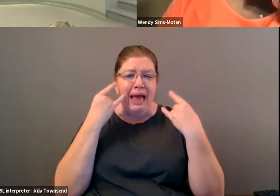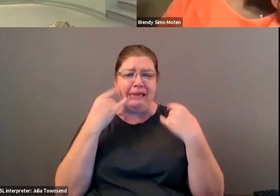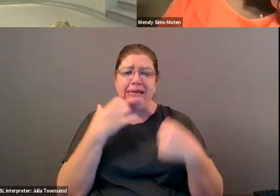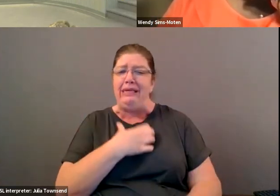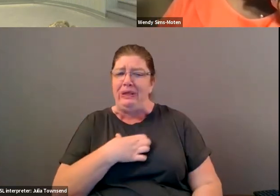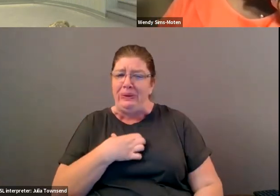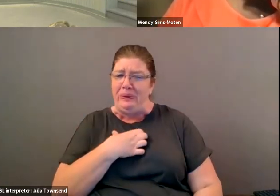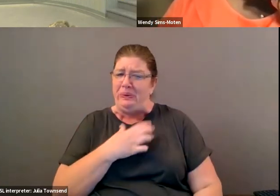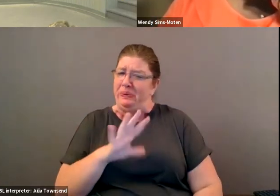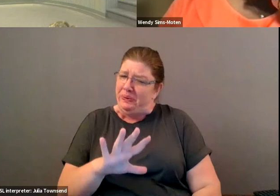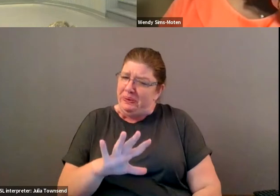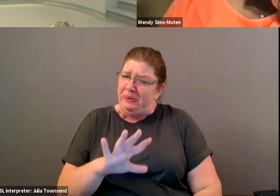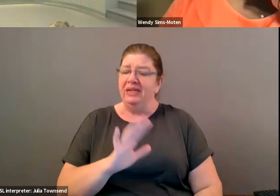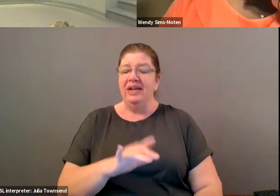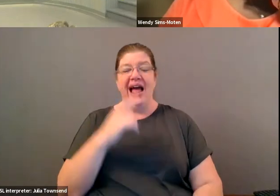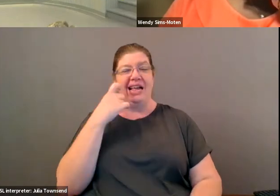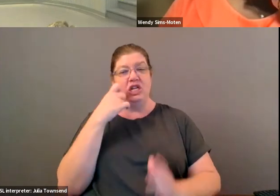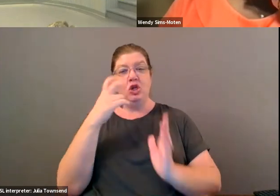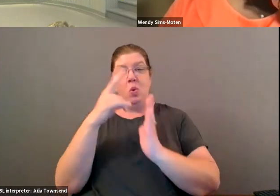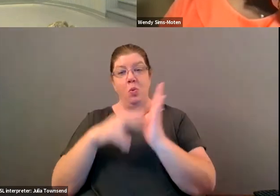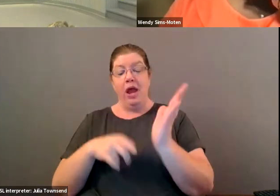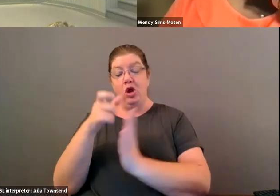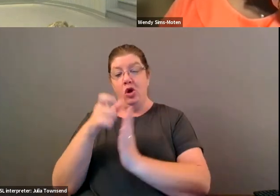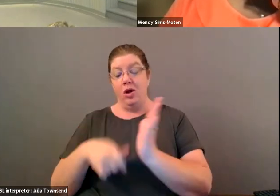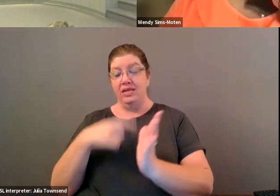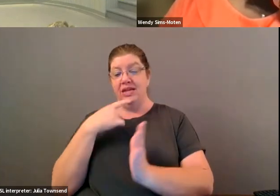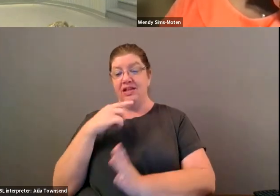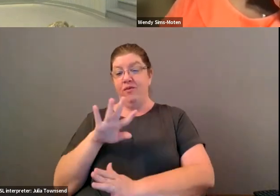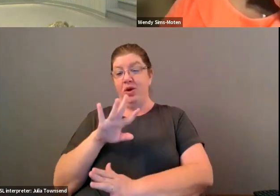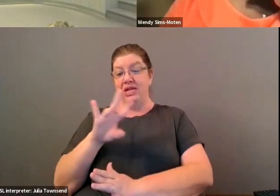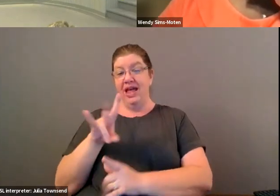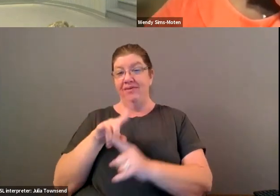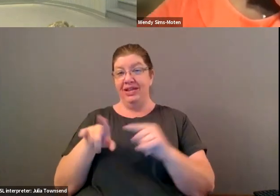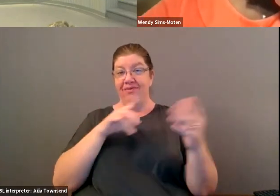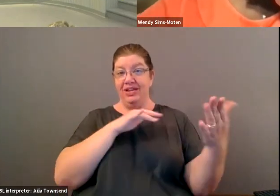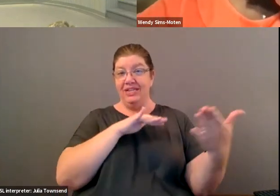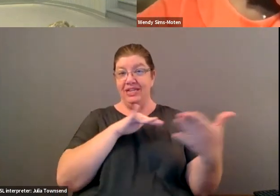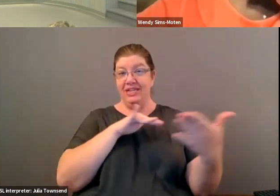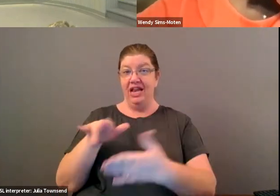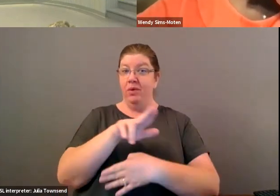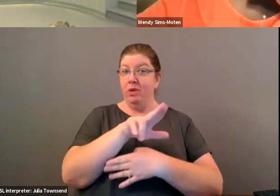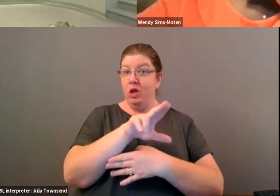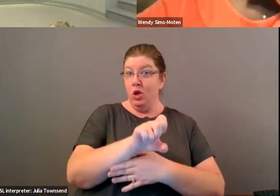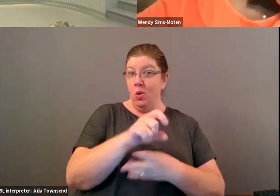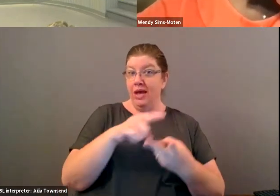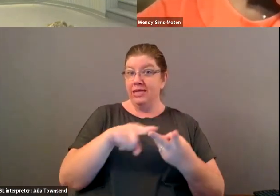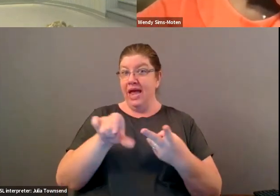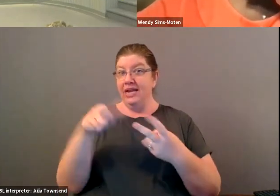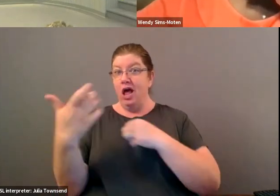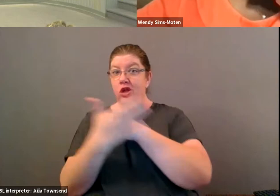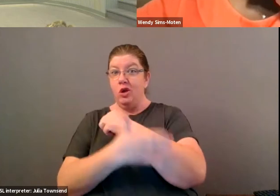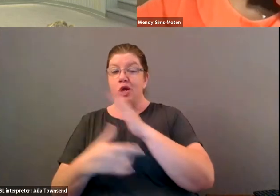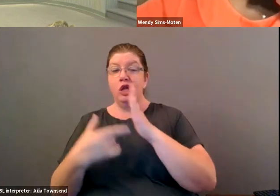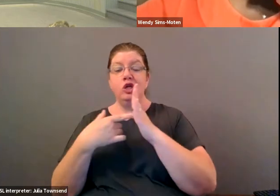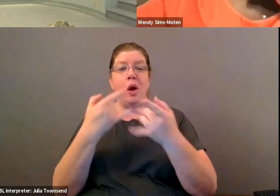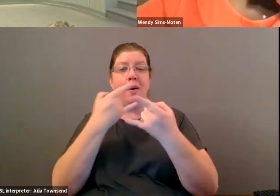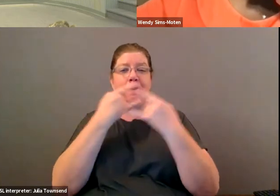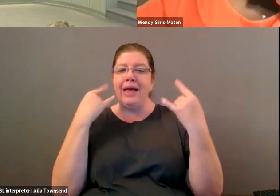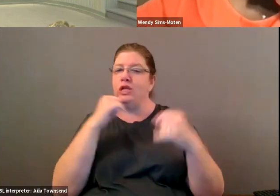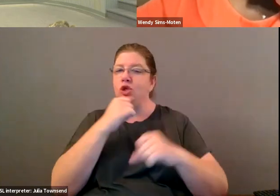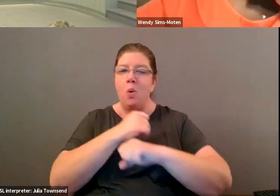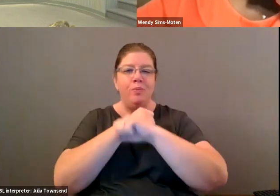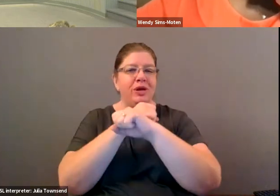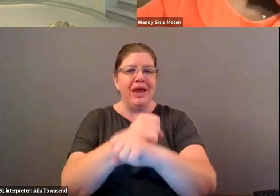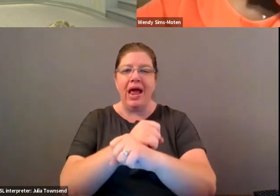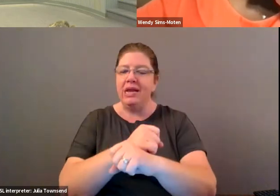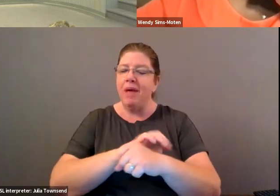So I just read an article that cites 47 studies from the US and other countries that show masks don't protect against